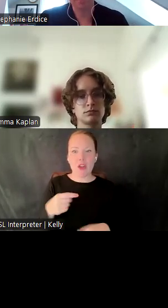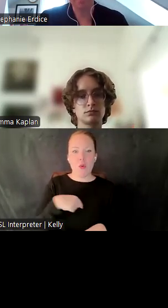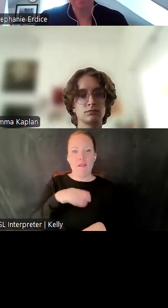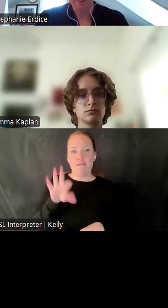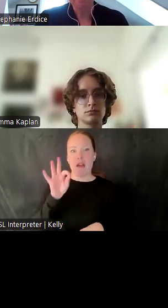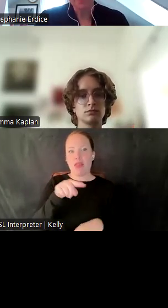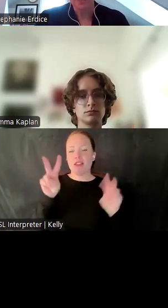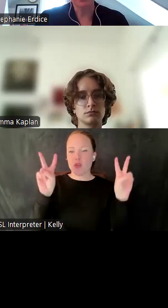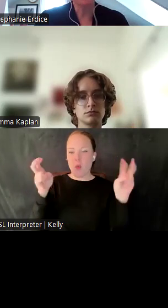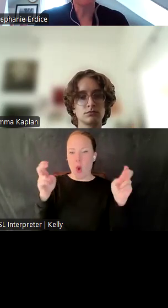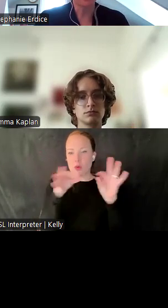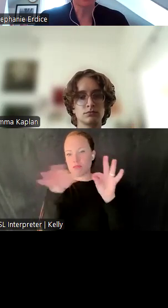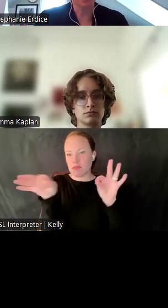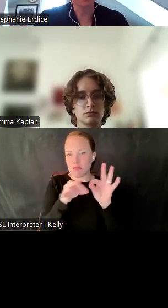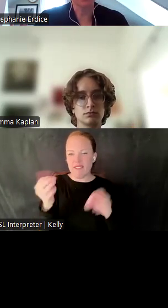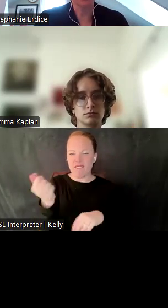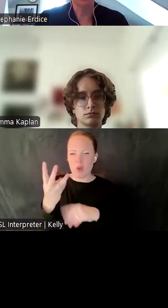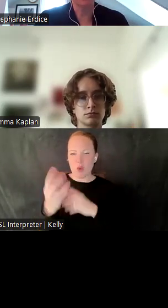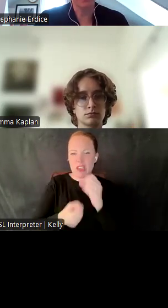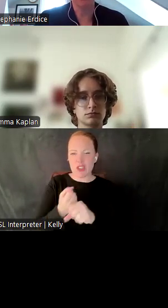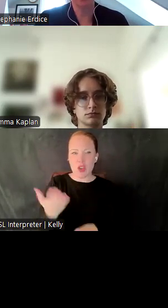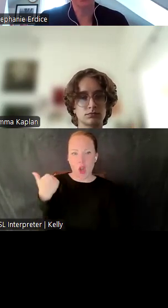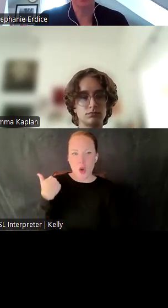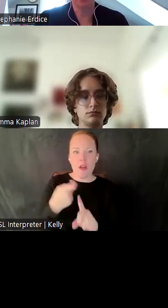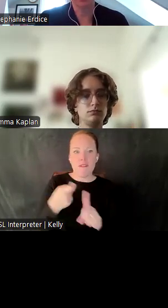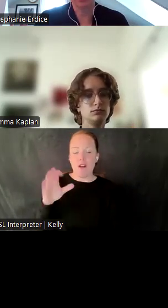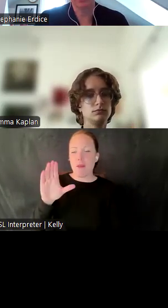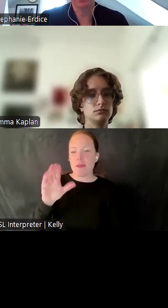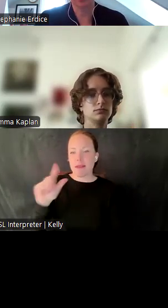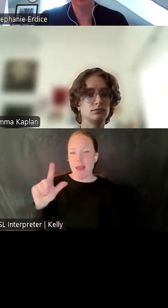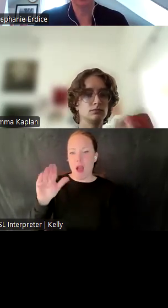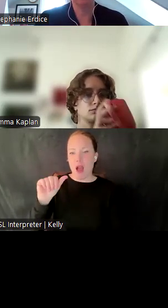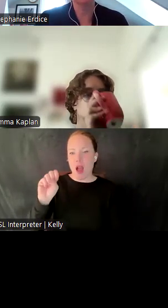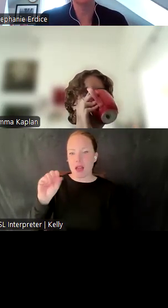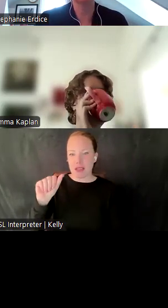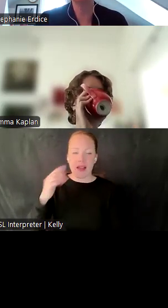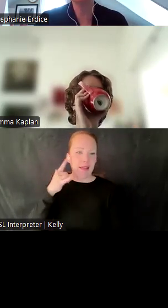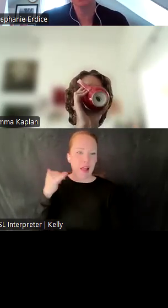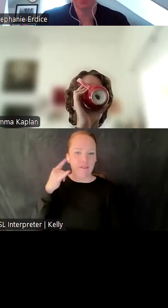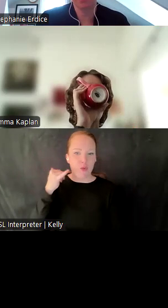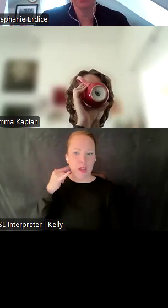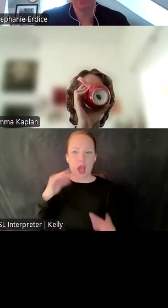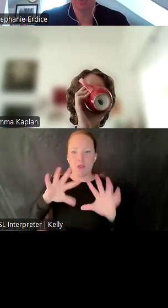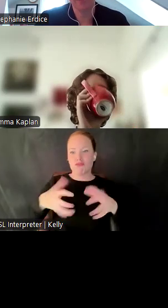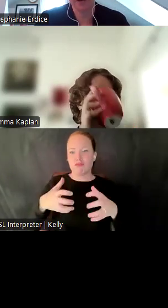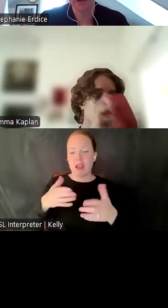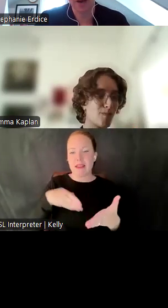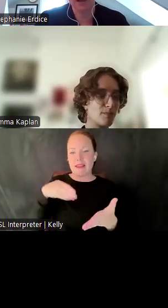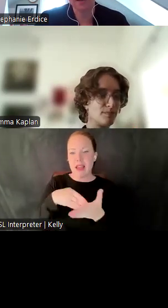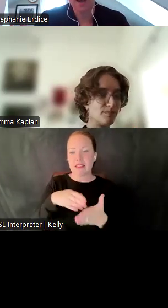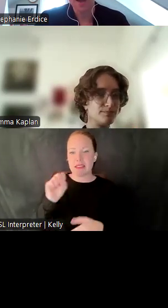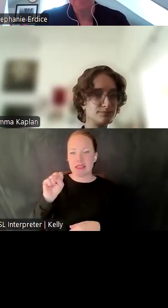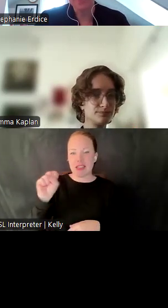ago. It was from CalCASA, so the California Coalition Against Sexual Assault. They have a new name now. They're now called